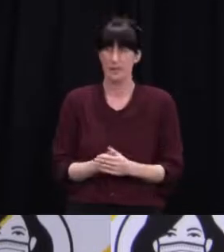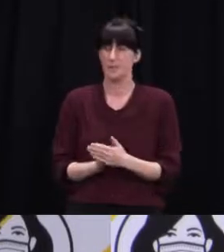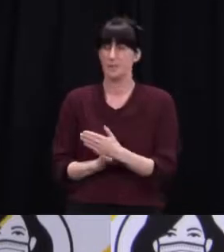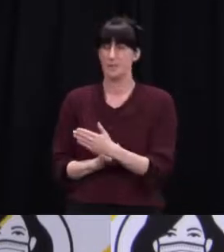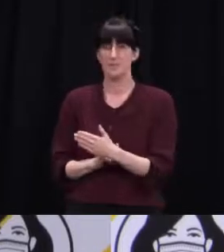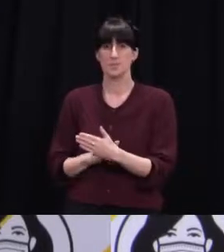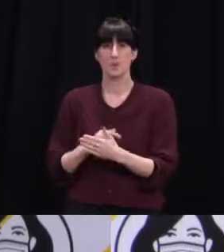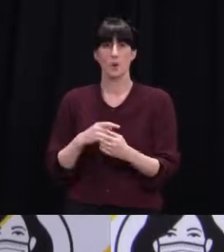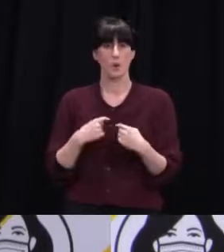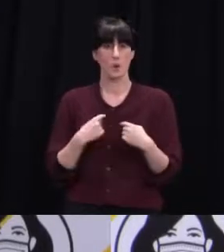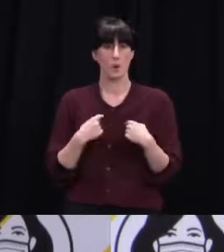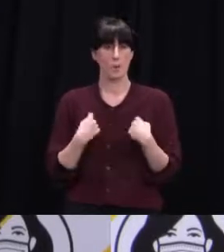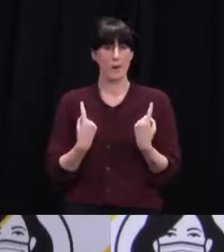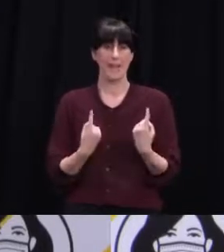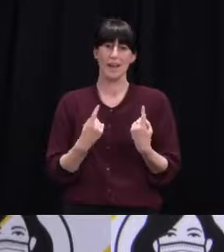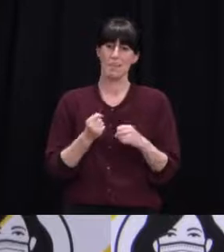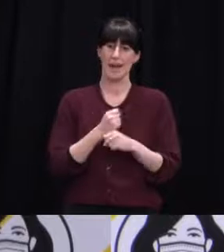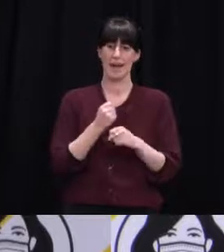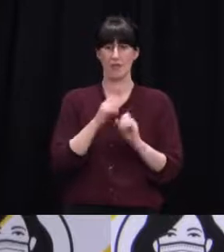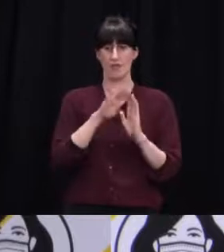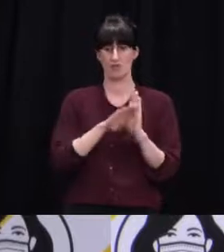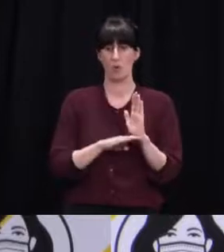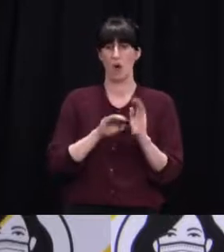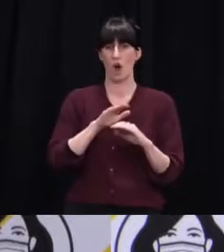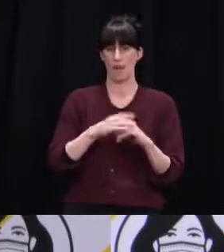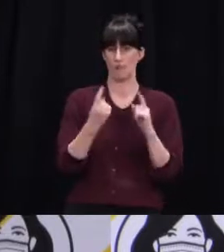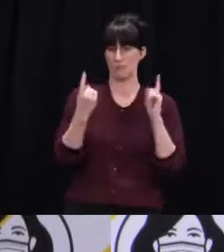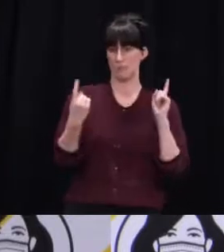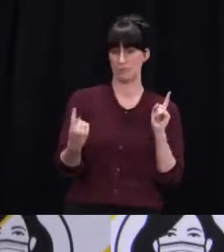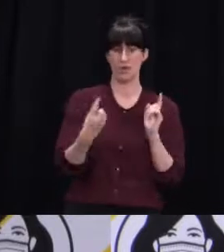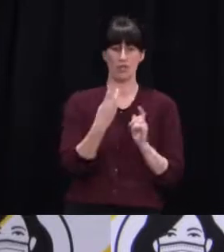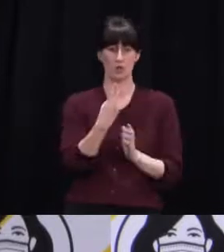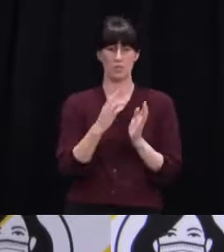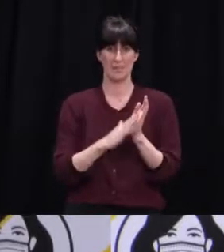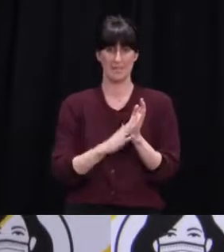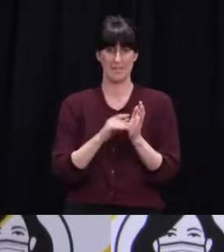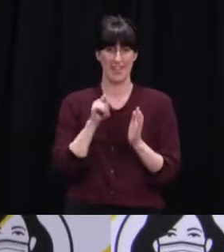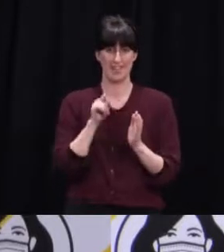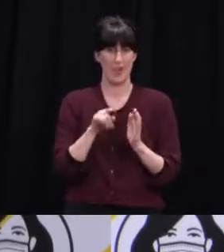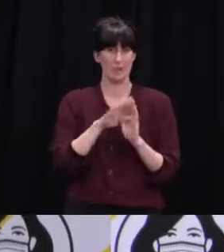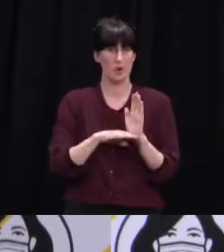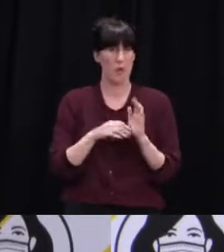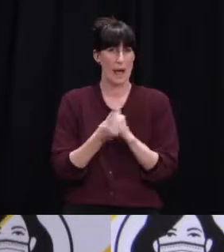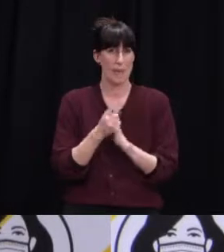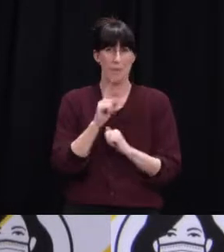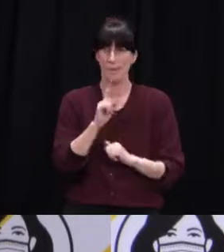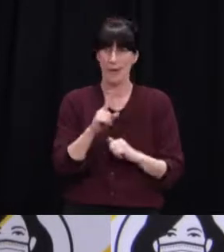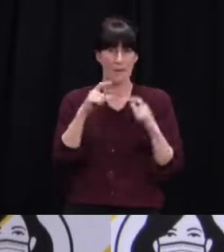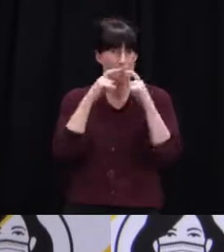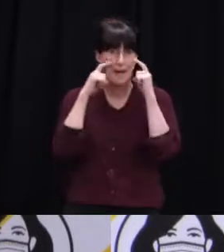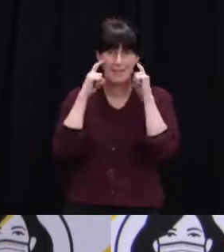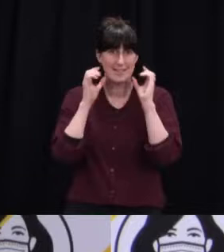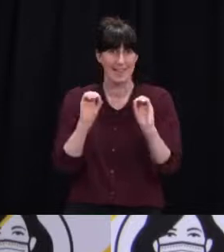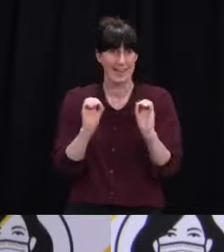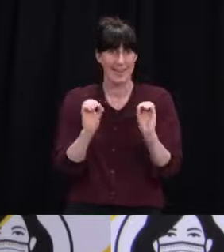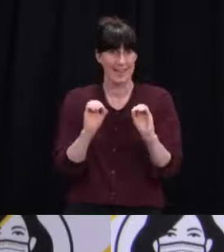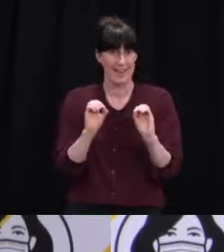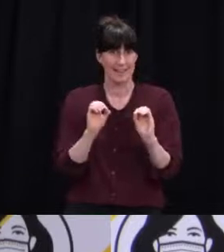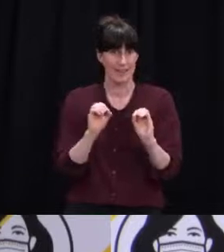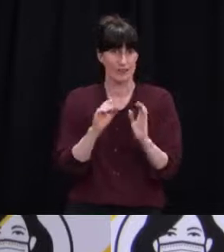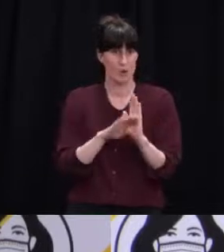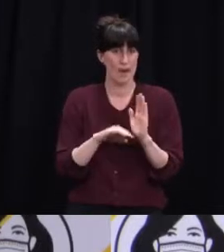weird infections we've seen happening inside? When we established the 2 metre guideline, if you like, it was before we were requiring people to wear